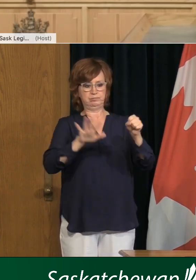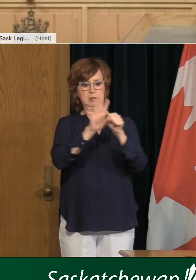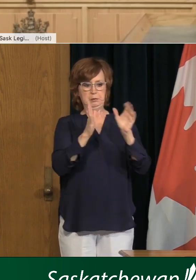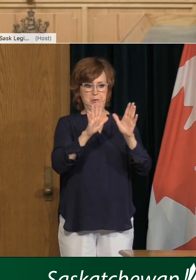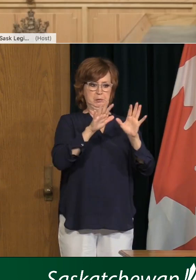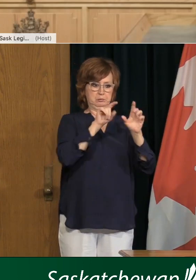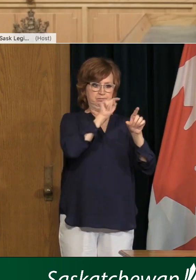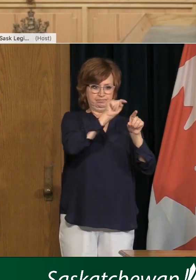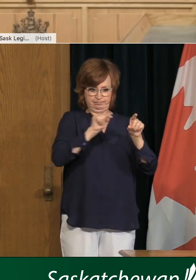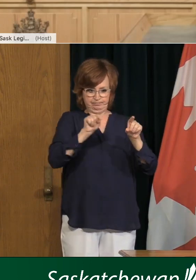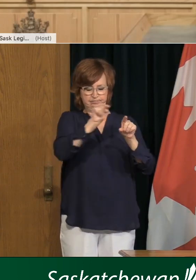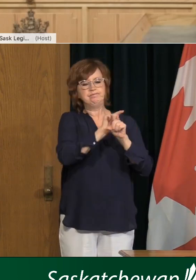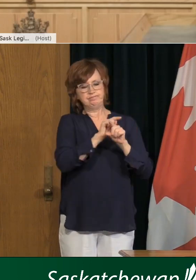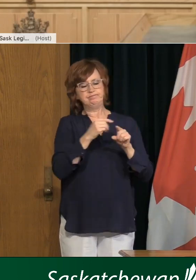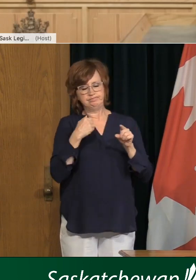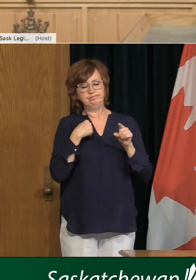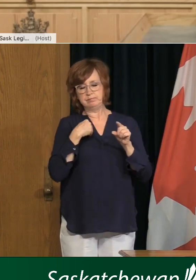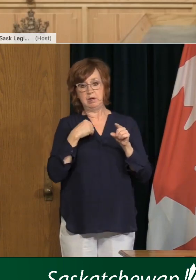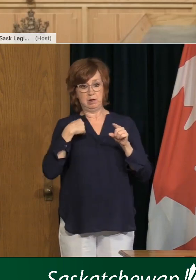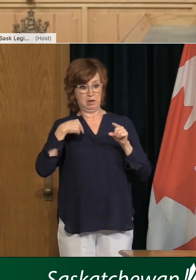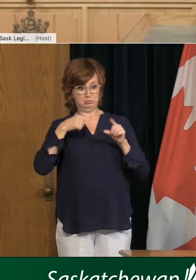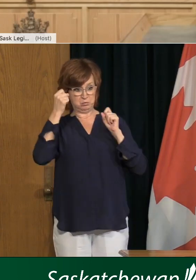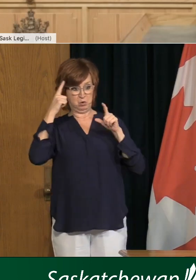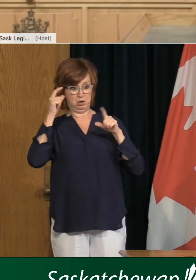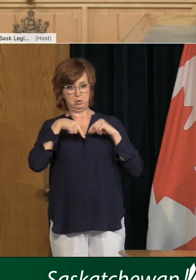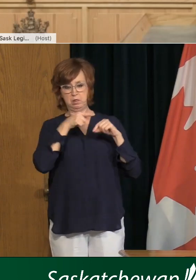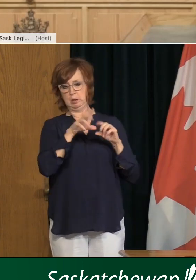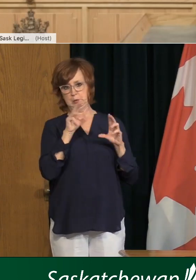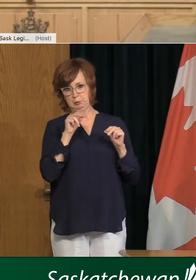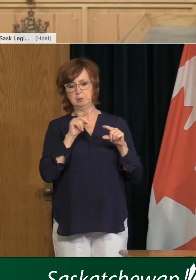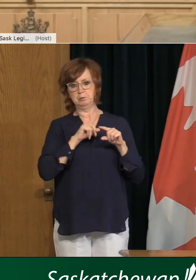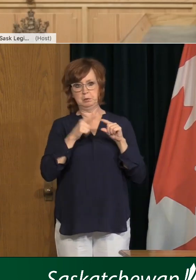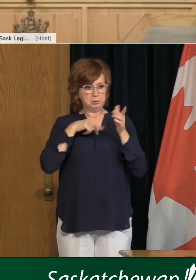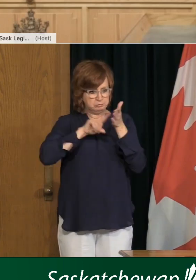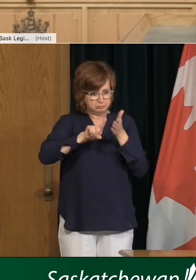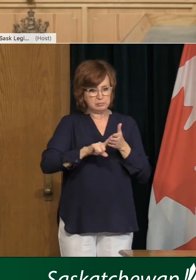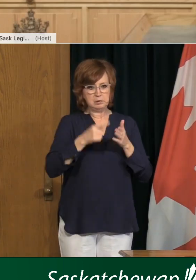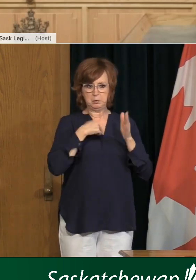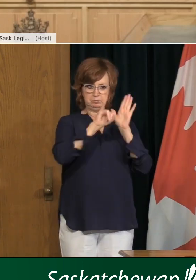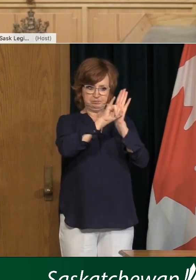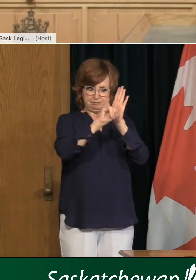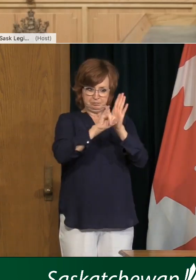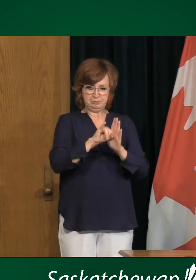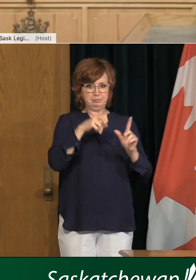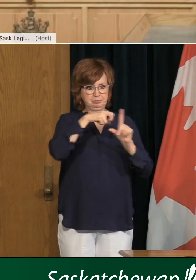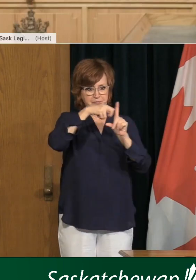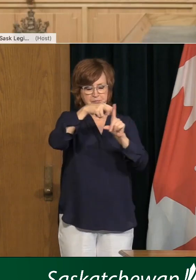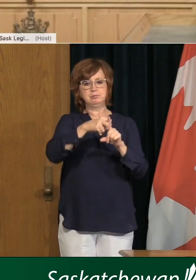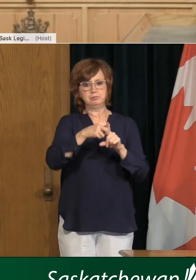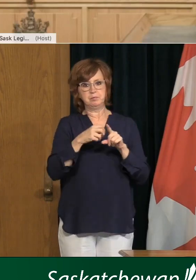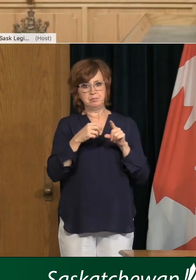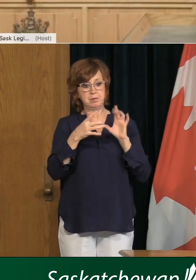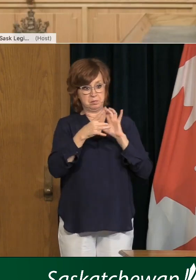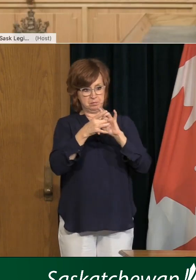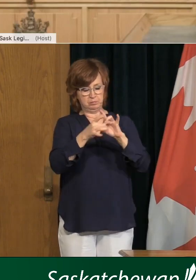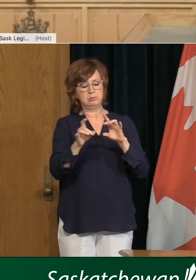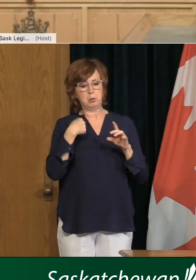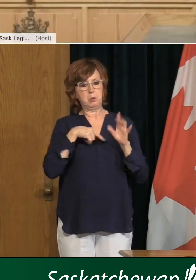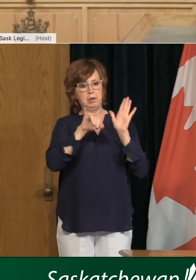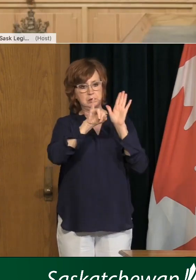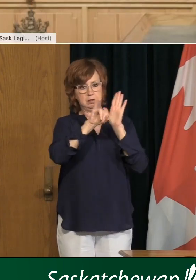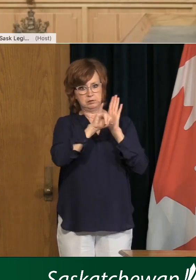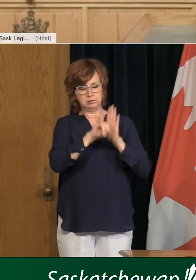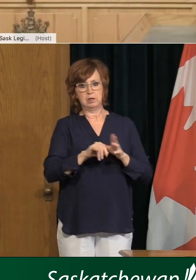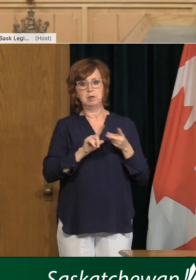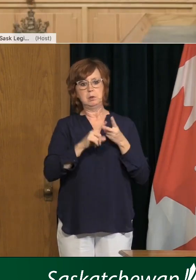Our aggressive testing and contact tracing is helping us identify and isolate people who are COVID positive and may be at risk. So while we must be cautious,